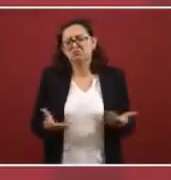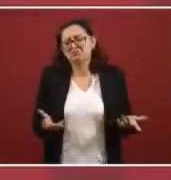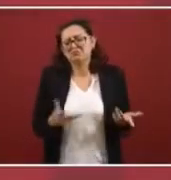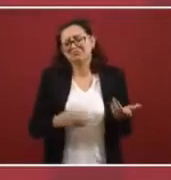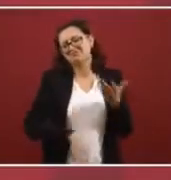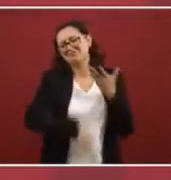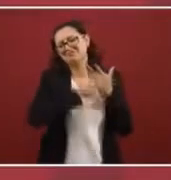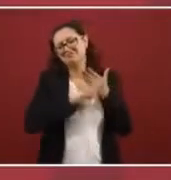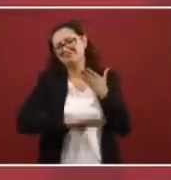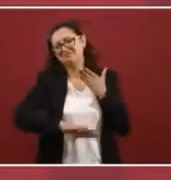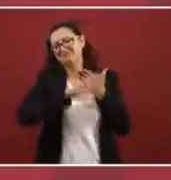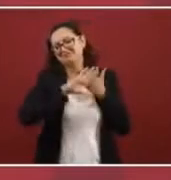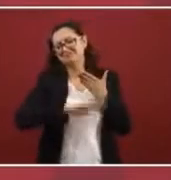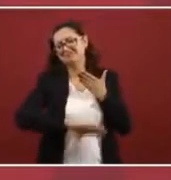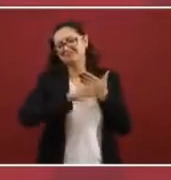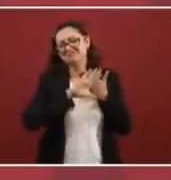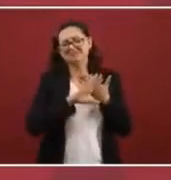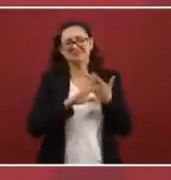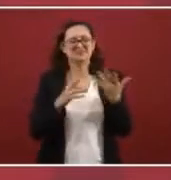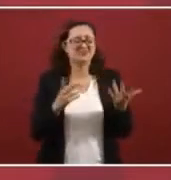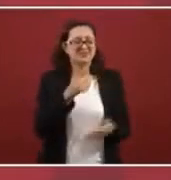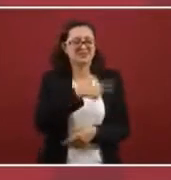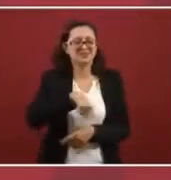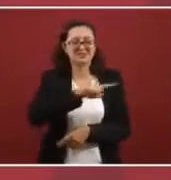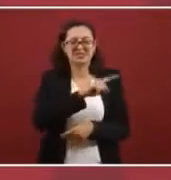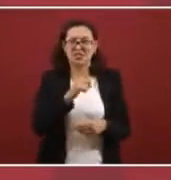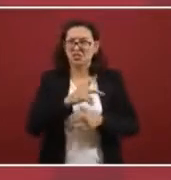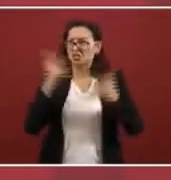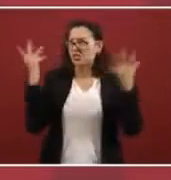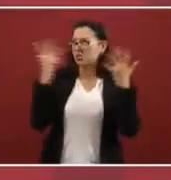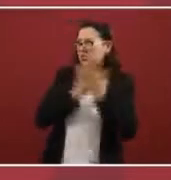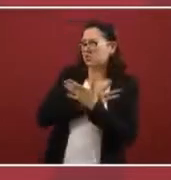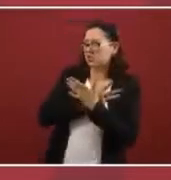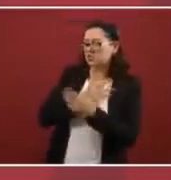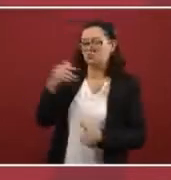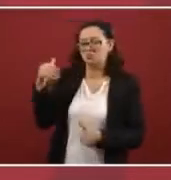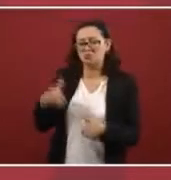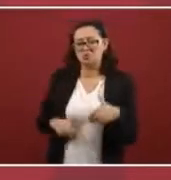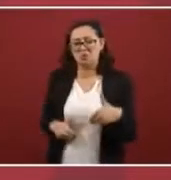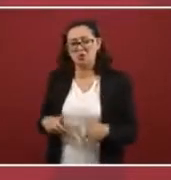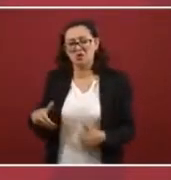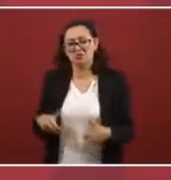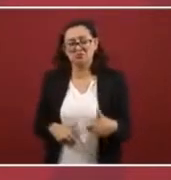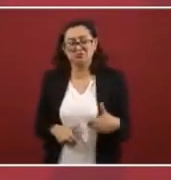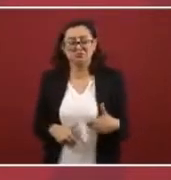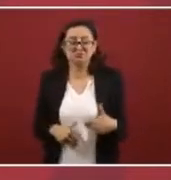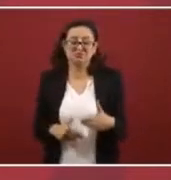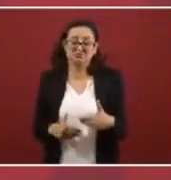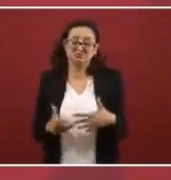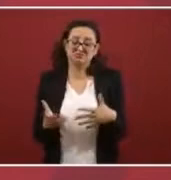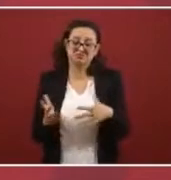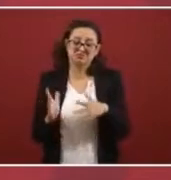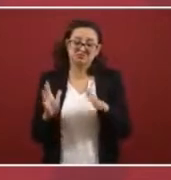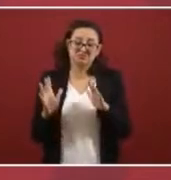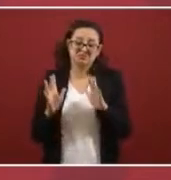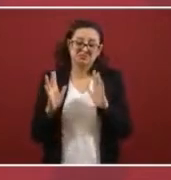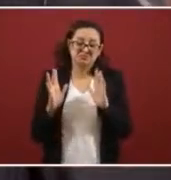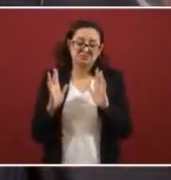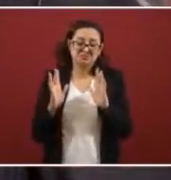Because there's adversaries that are disconcerted and bothered. I don't know